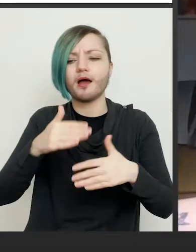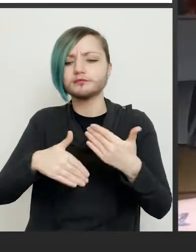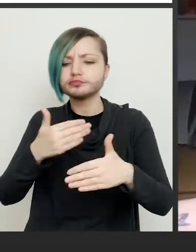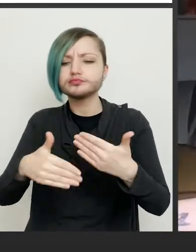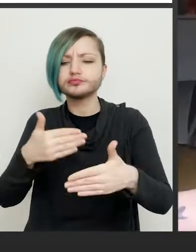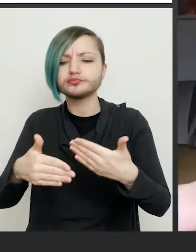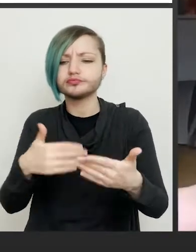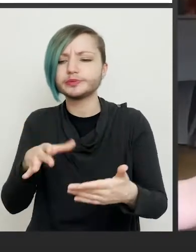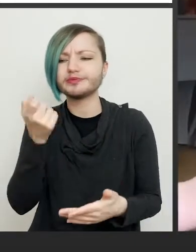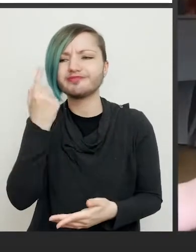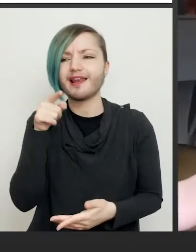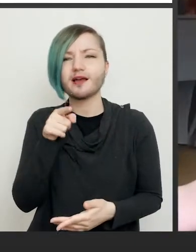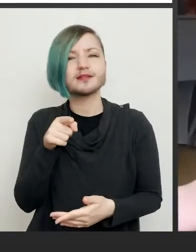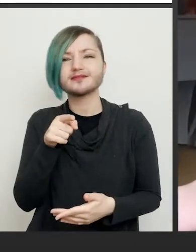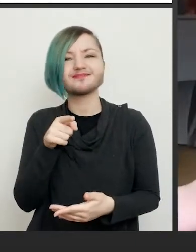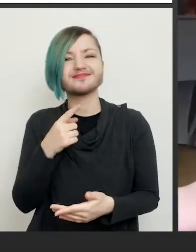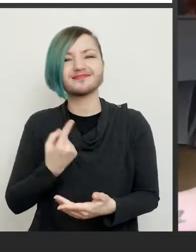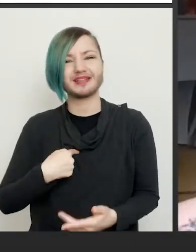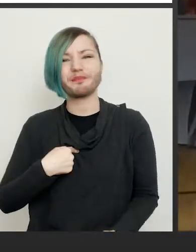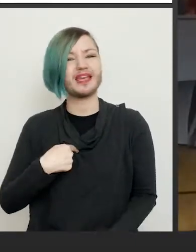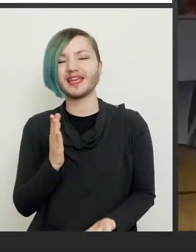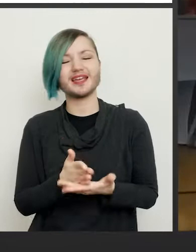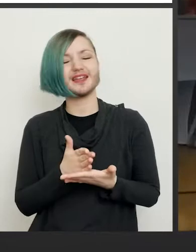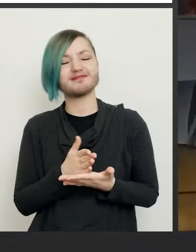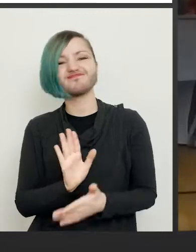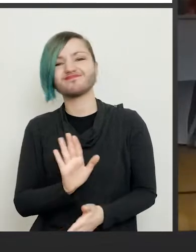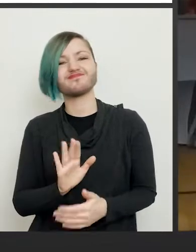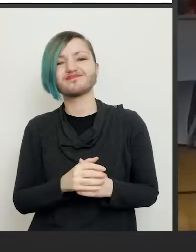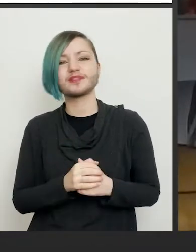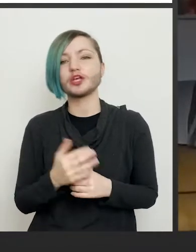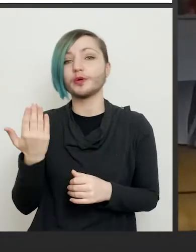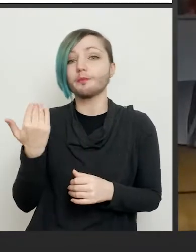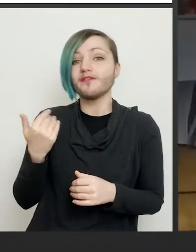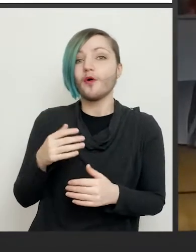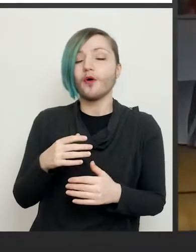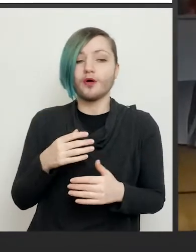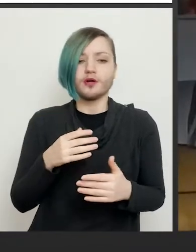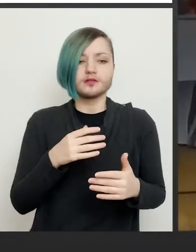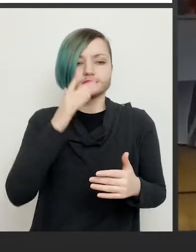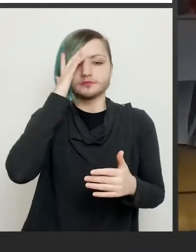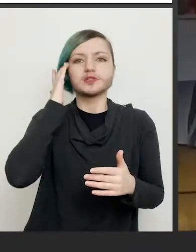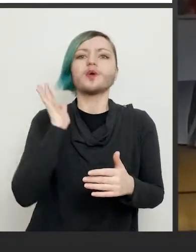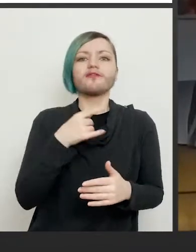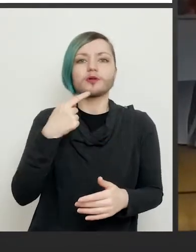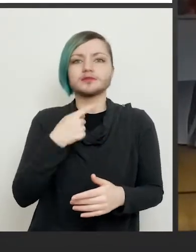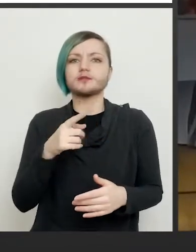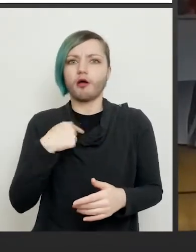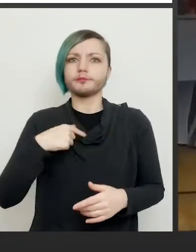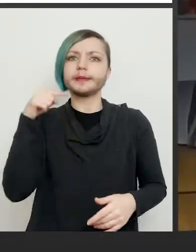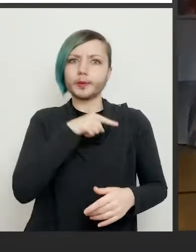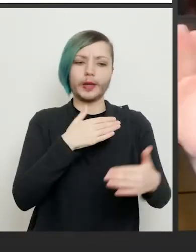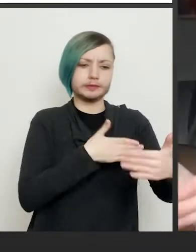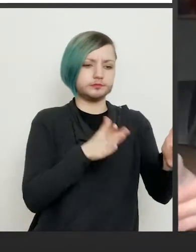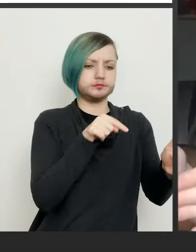of realized that wasn't truly who I was. So I kind of went from everybody boxing me as a boy, saying I should be a certain way,